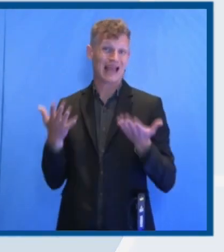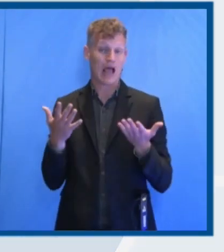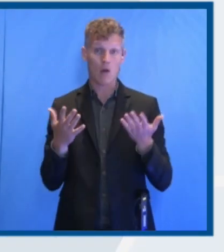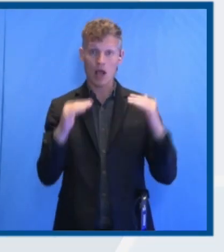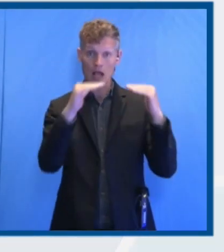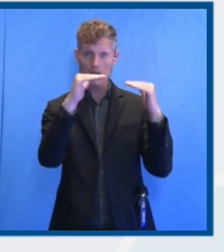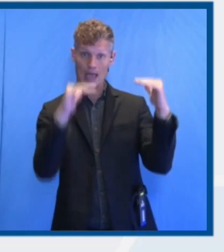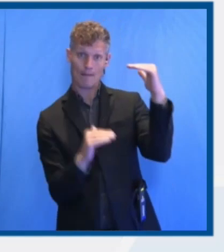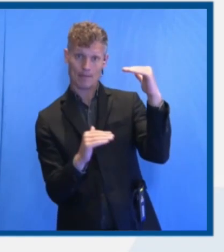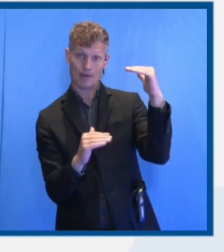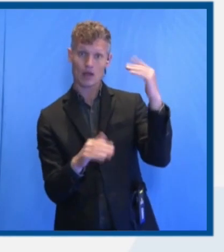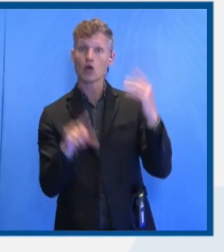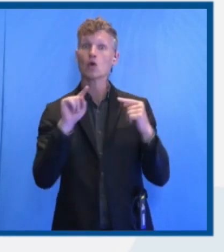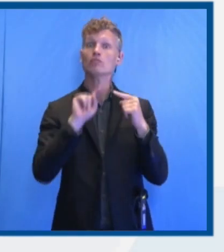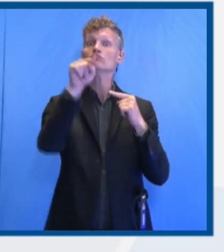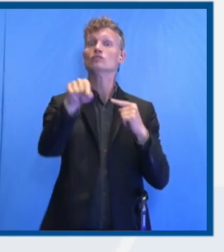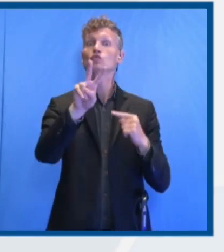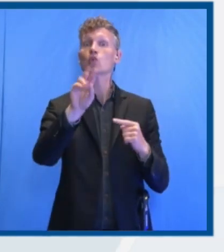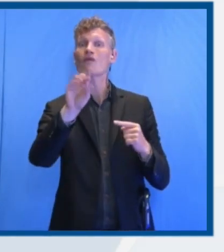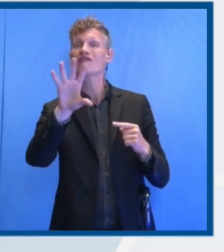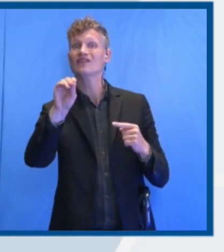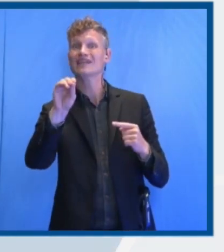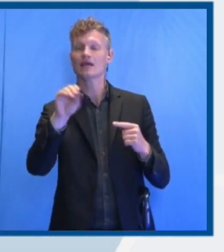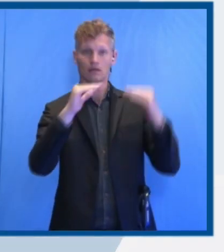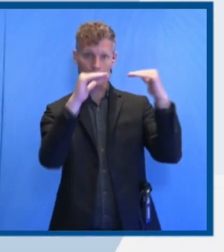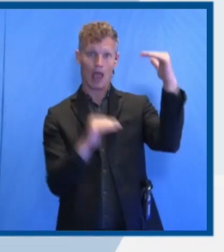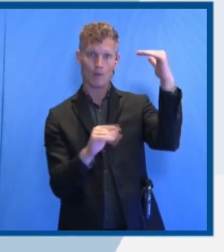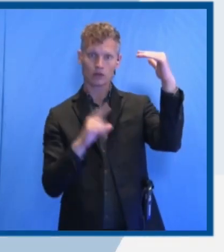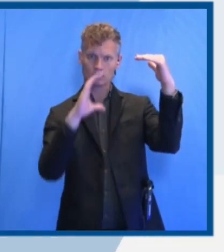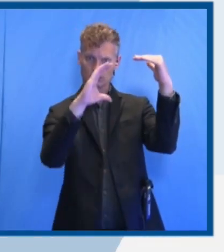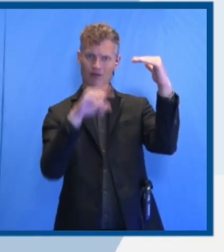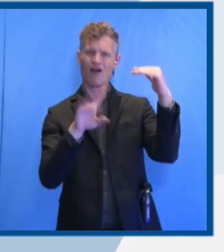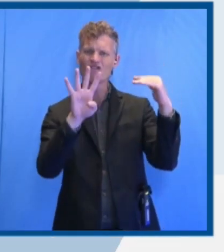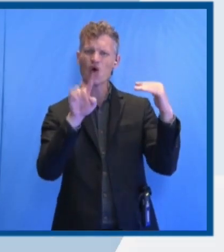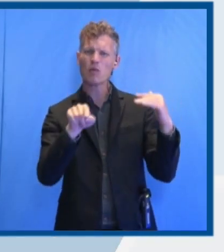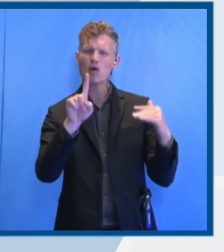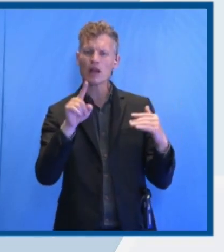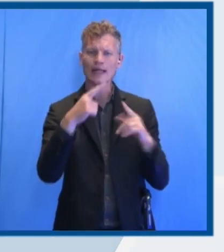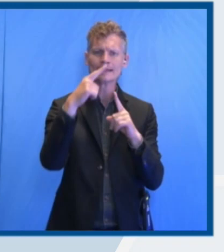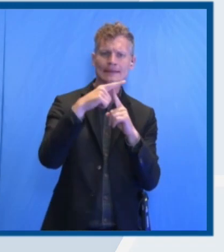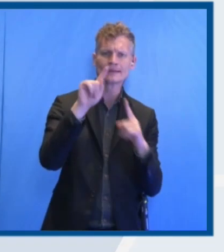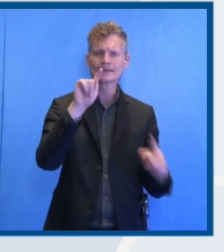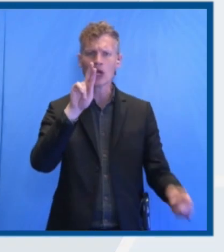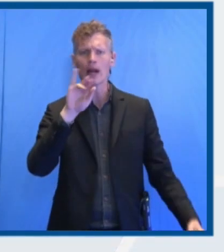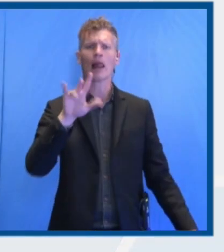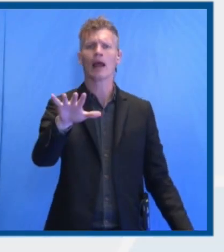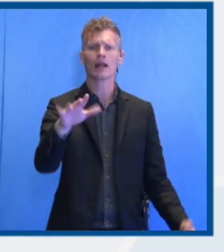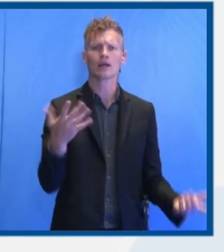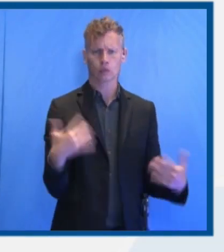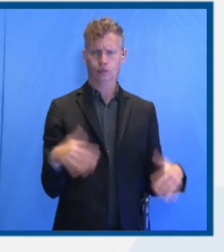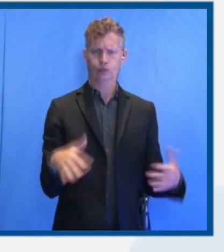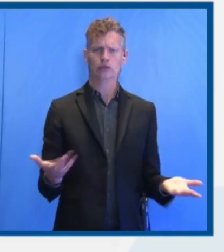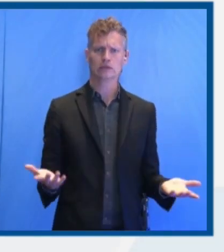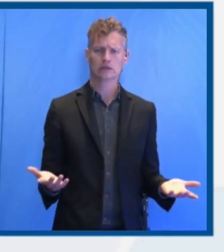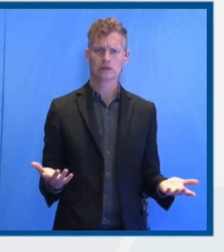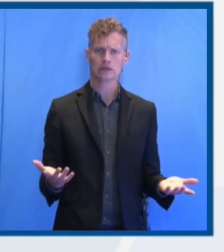by 2050. To meet our global climate, biodiversity, and land degradation